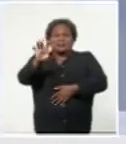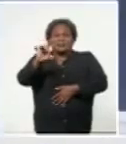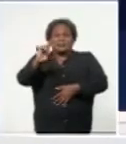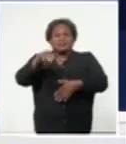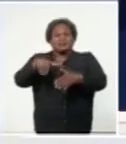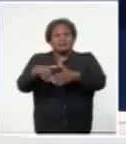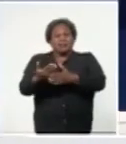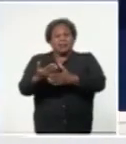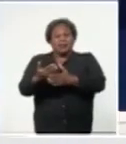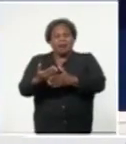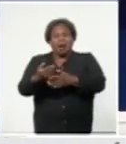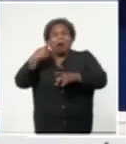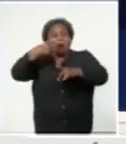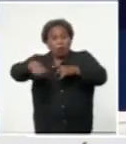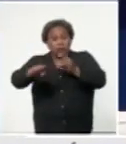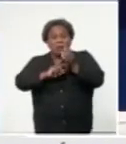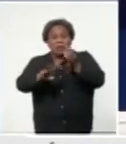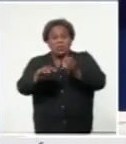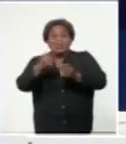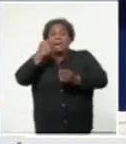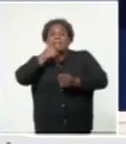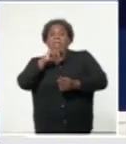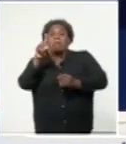And of the